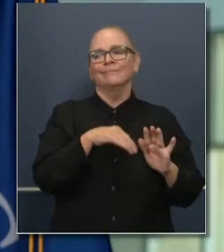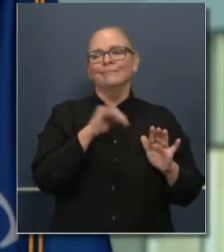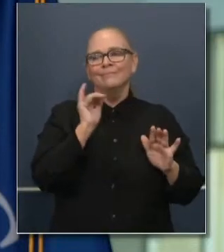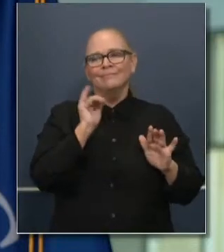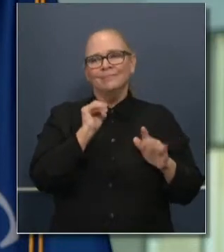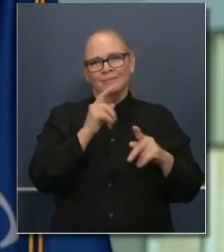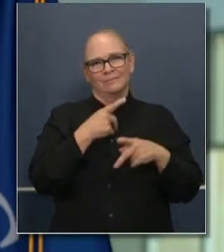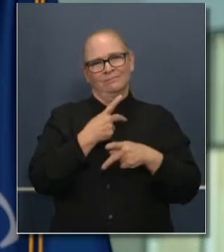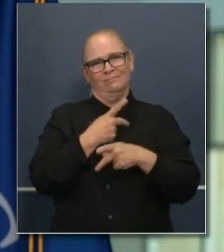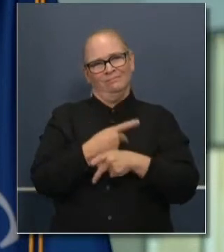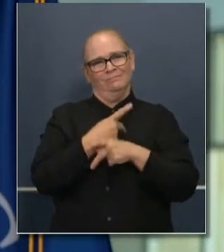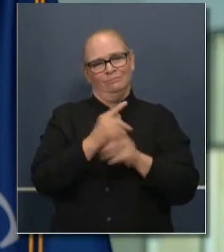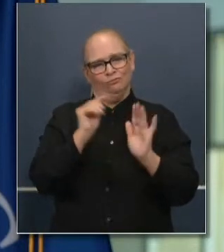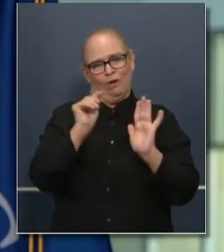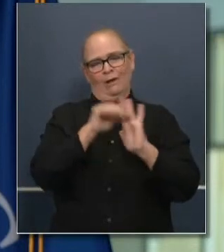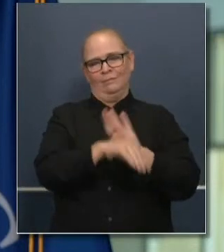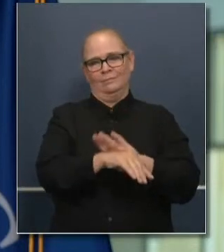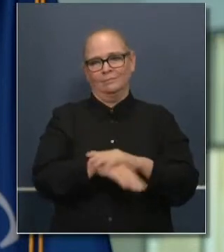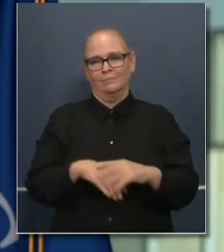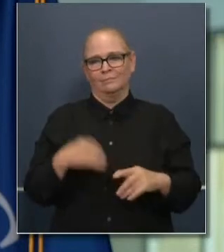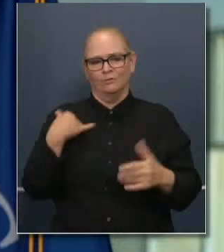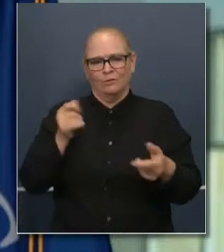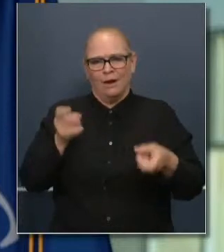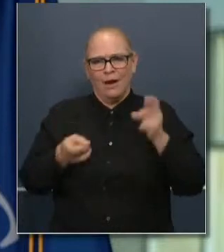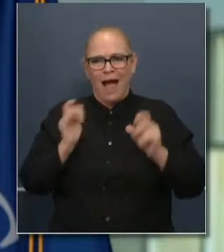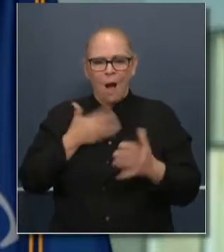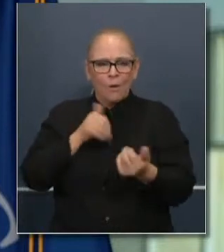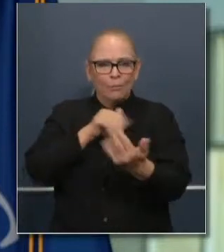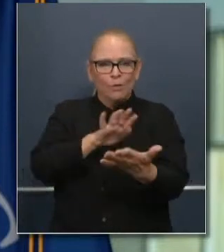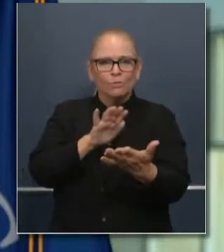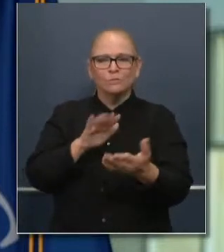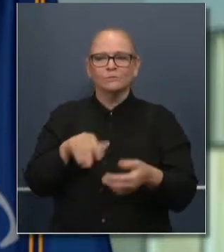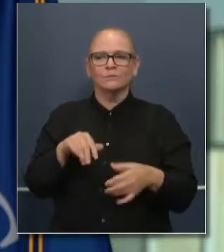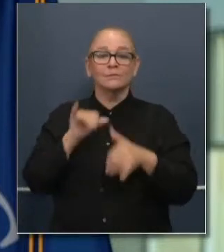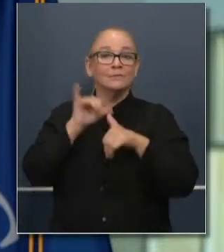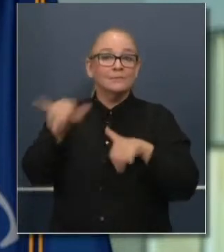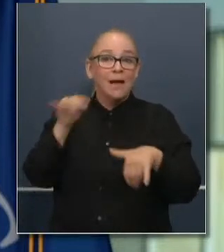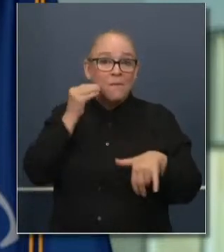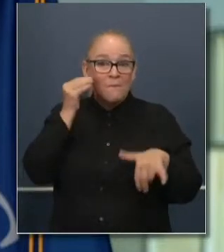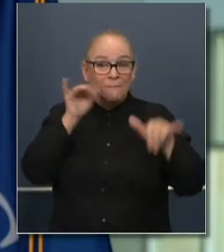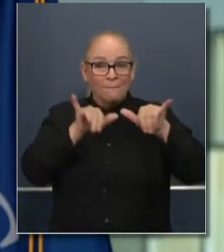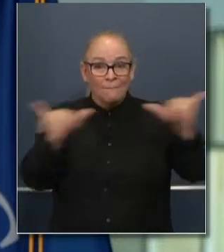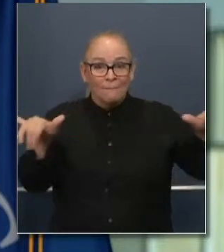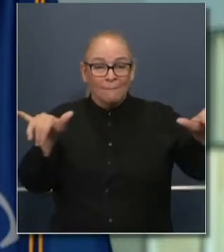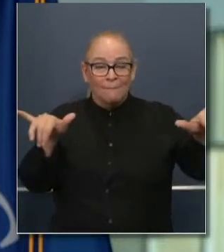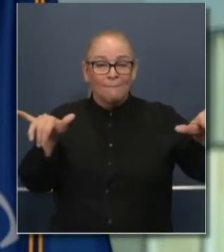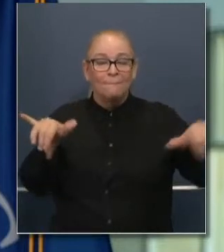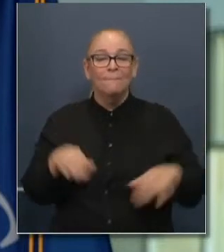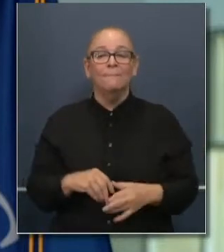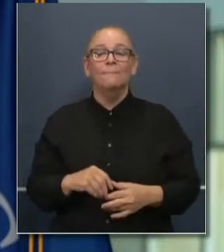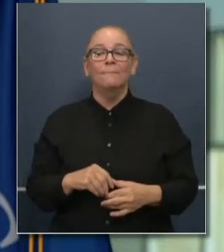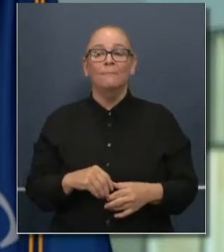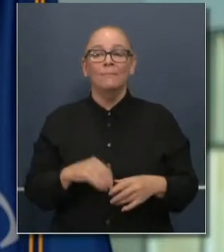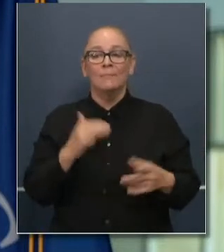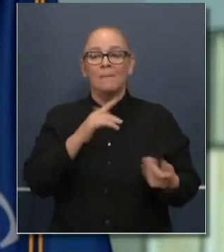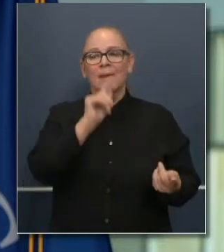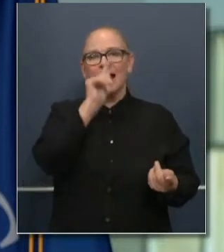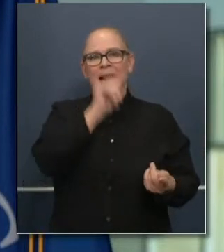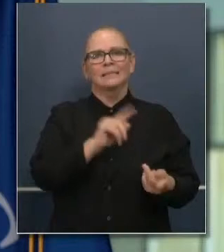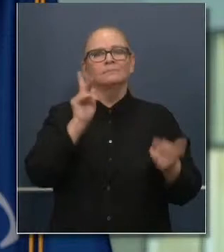virus. As we began to modify our stay-at-home orders, people began to mix, as people began to put